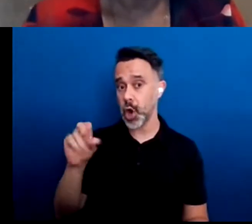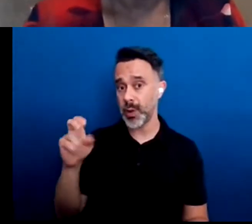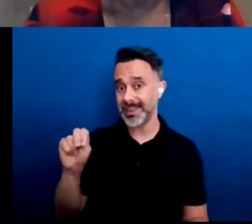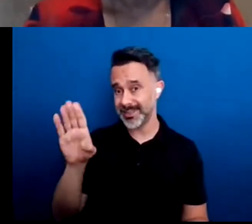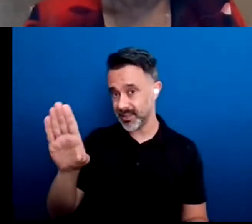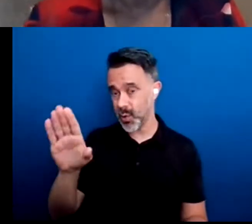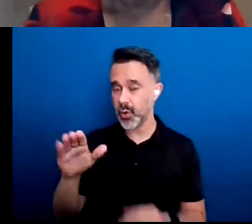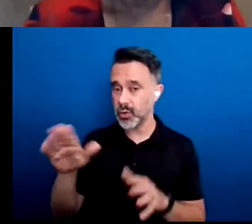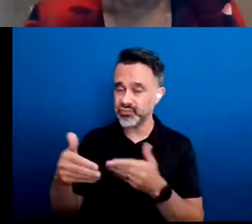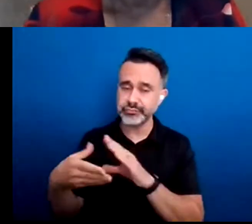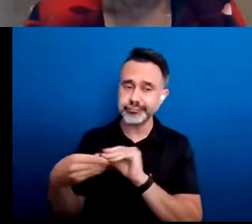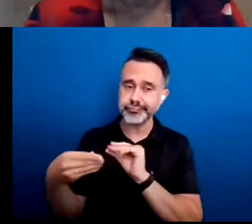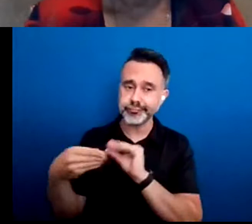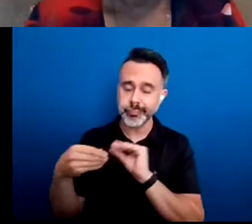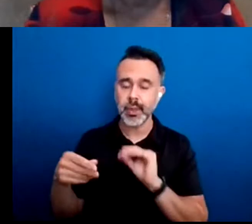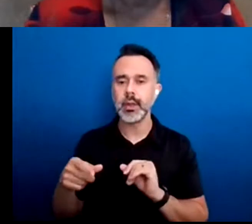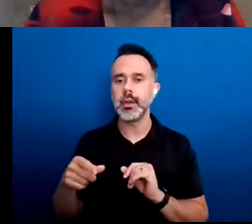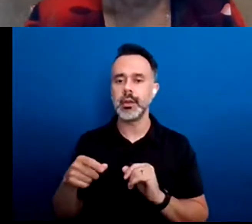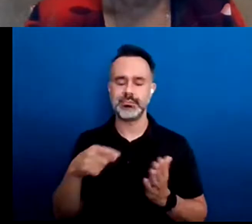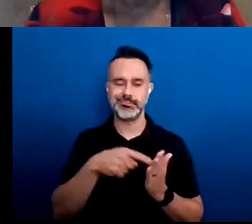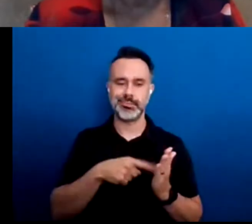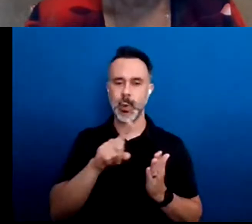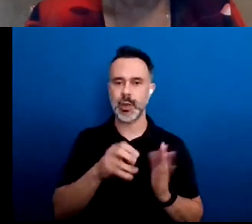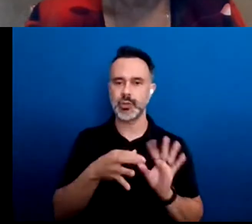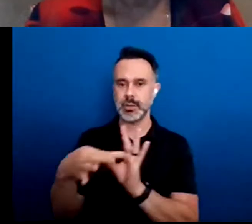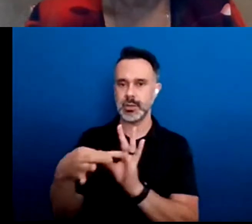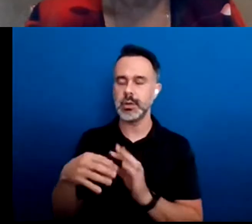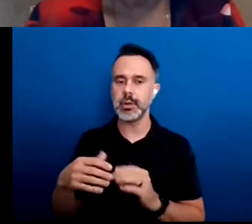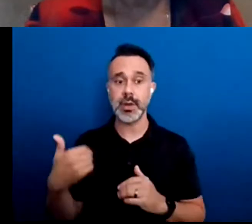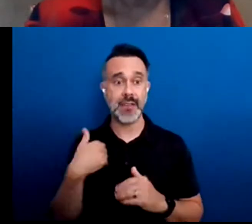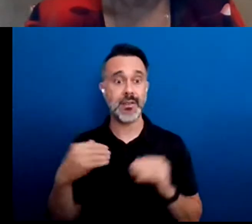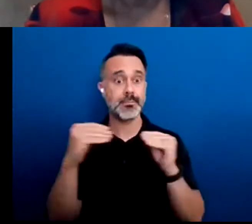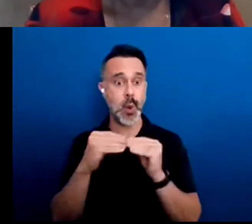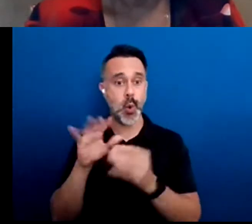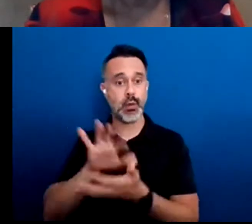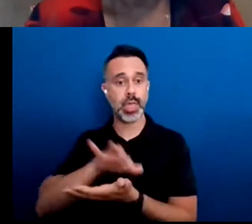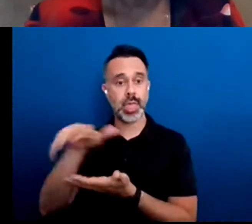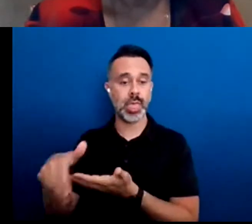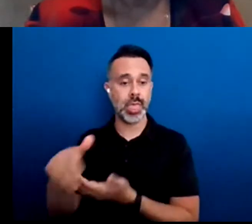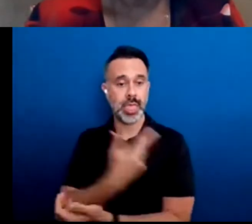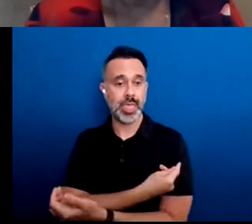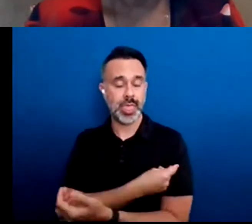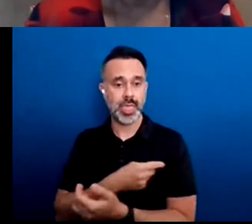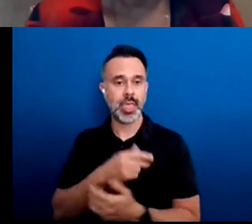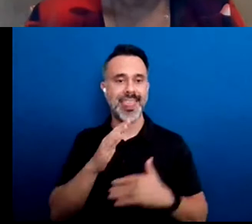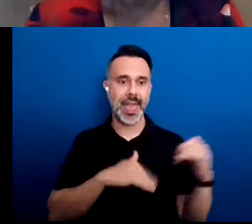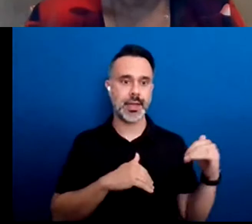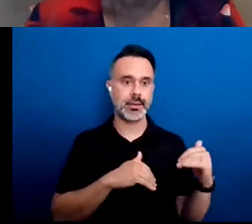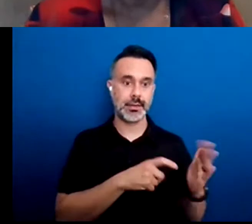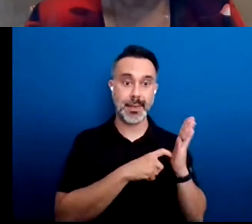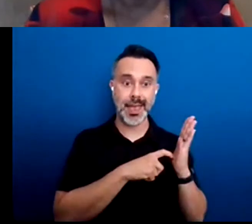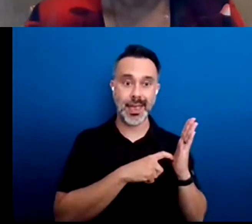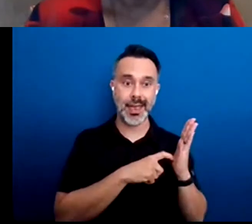that there is more supply than demand at this time, and folks are wondering, how